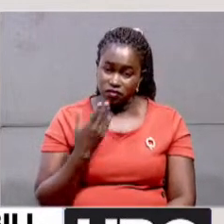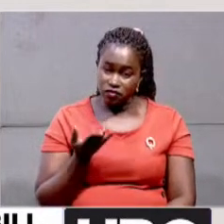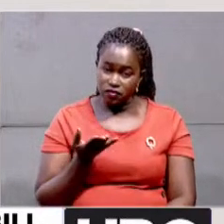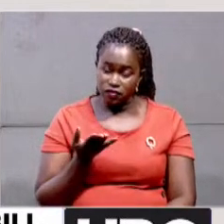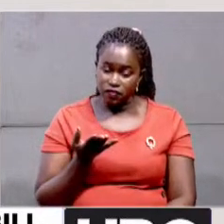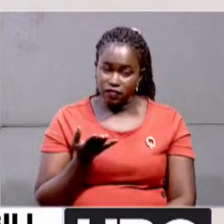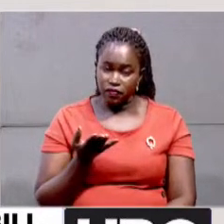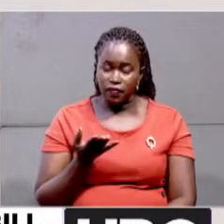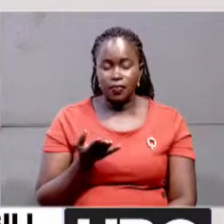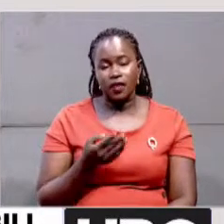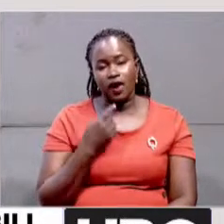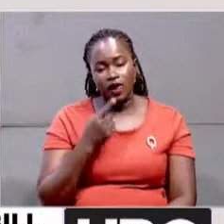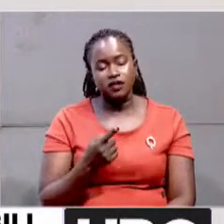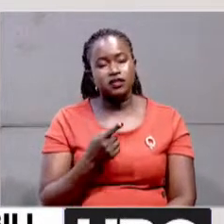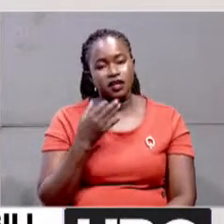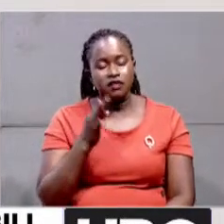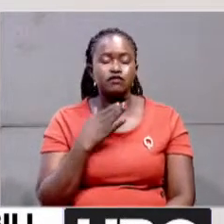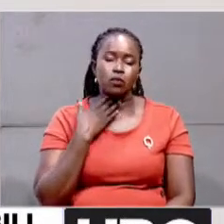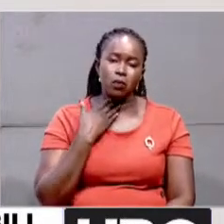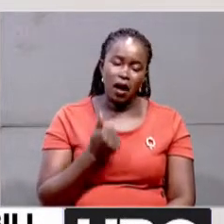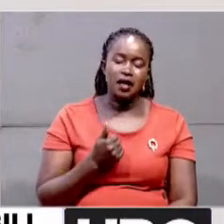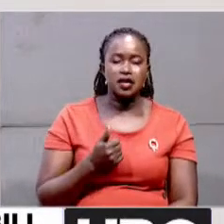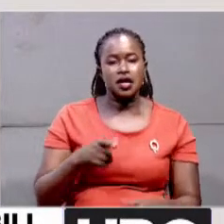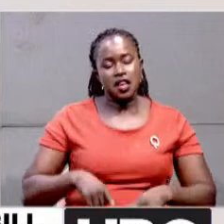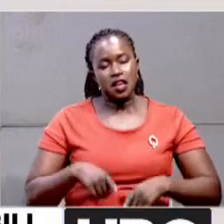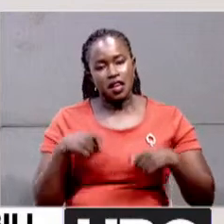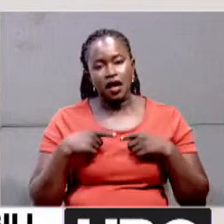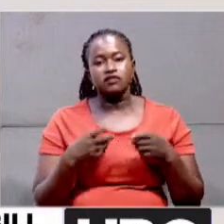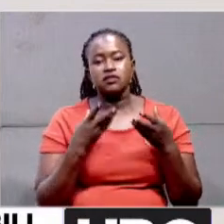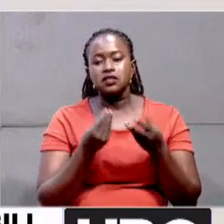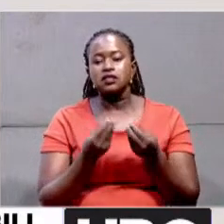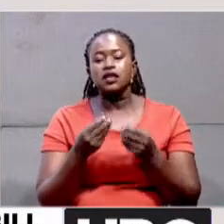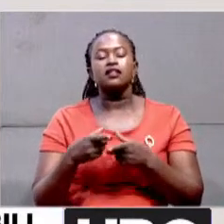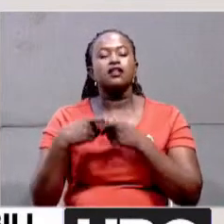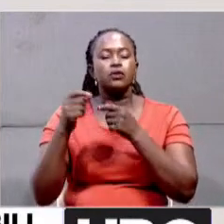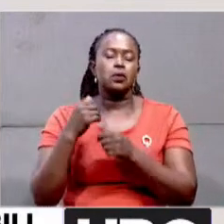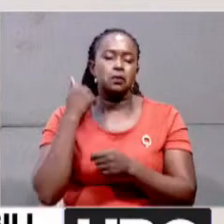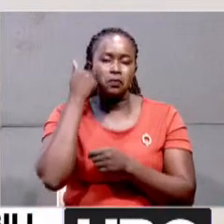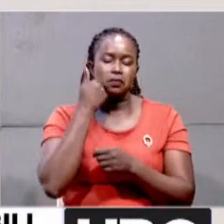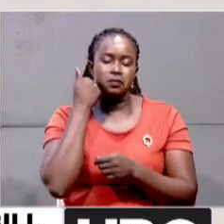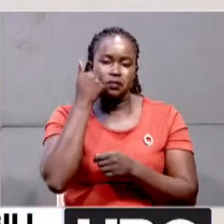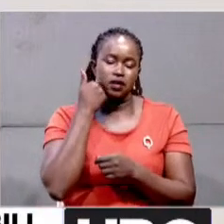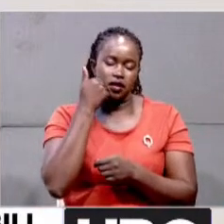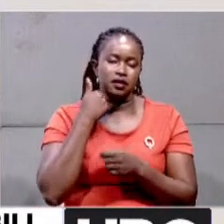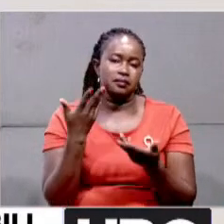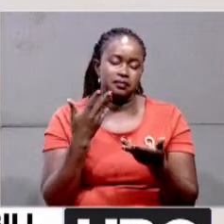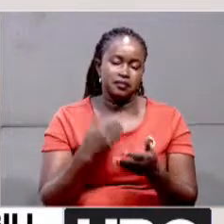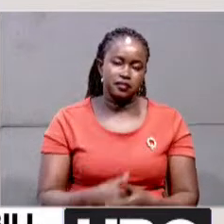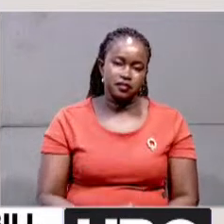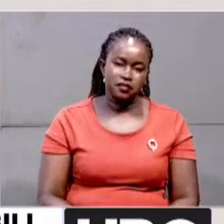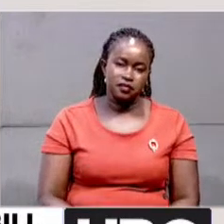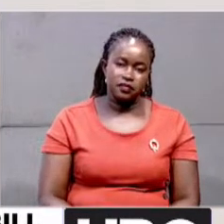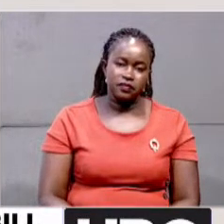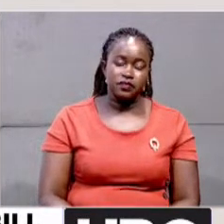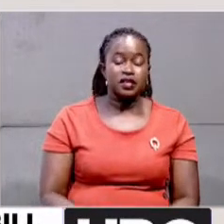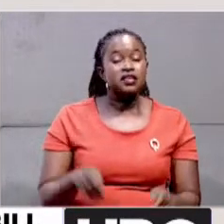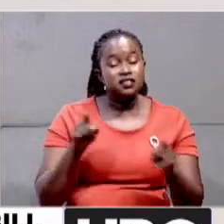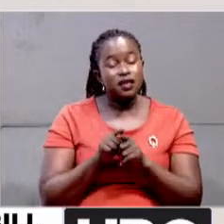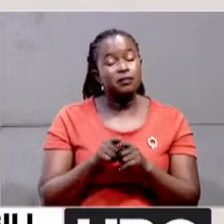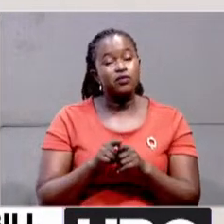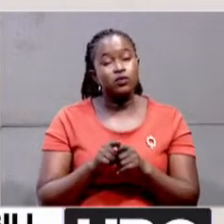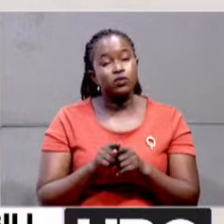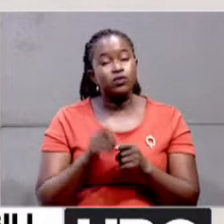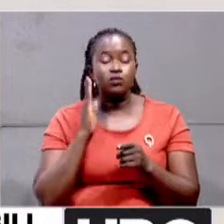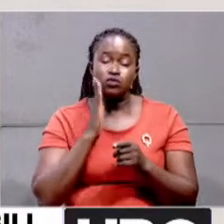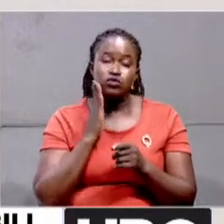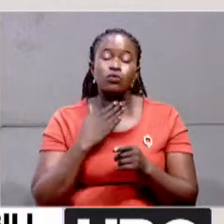Those who like easy life end up as prostitutes. And that's what they want us to be. They want